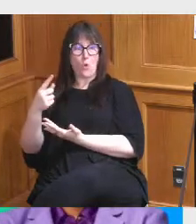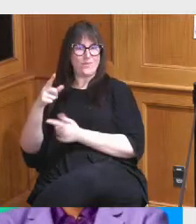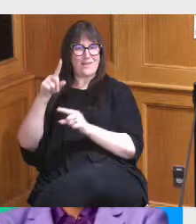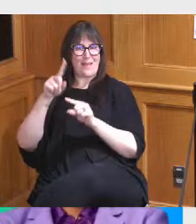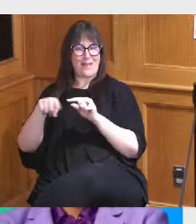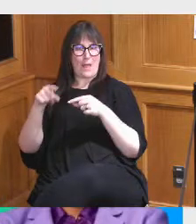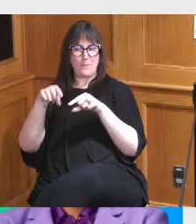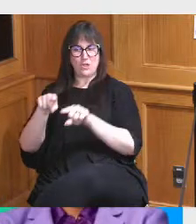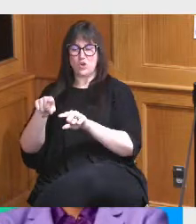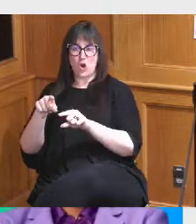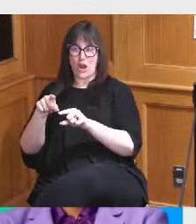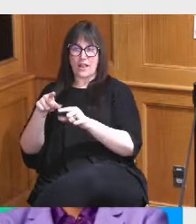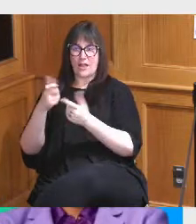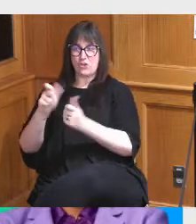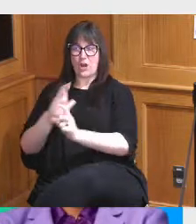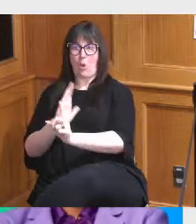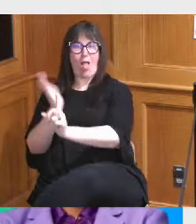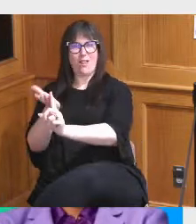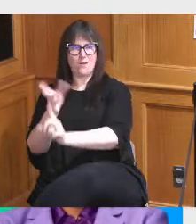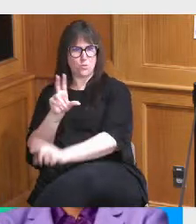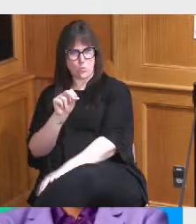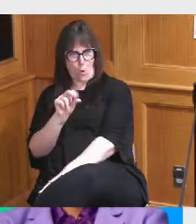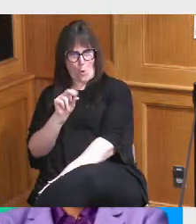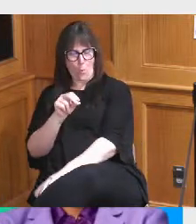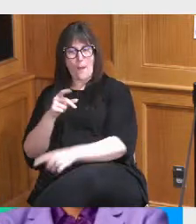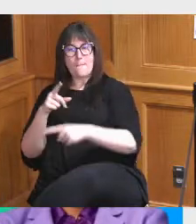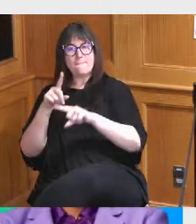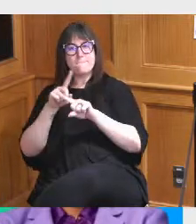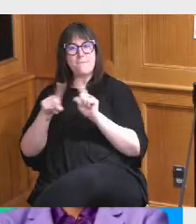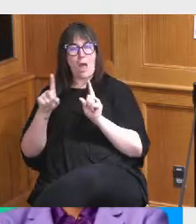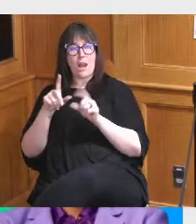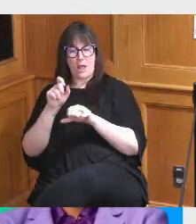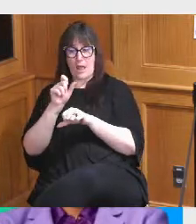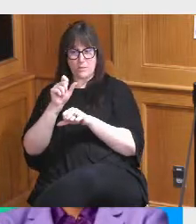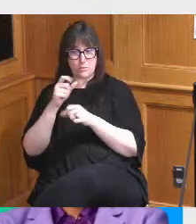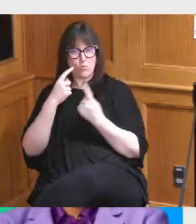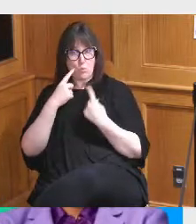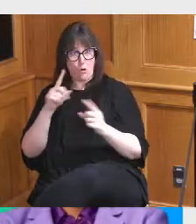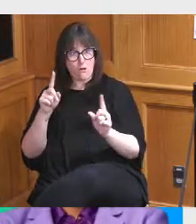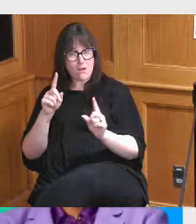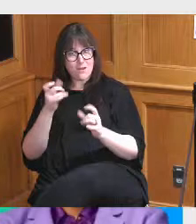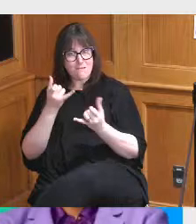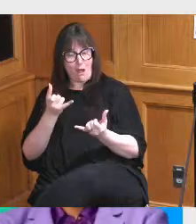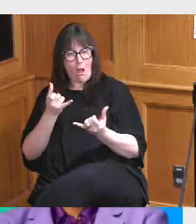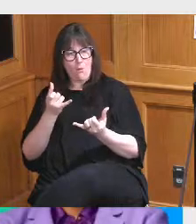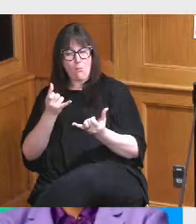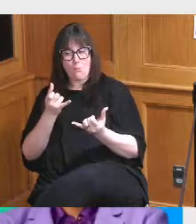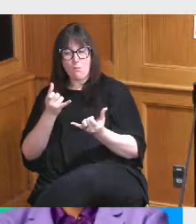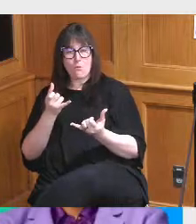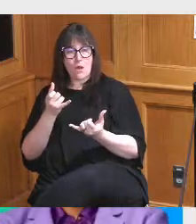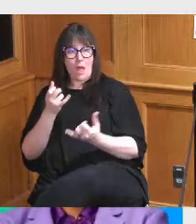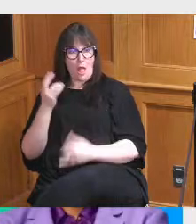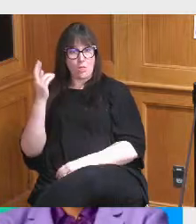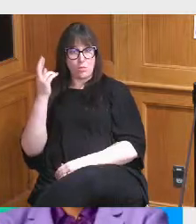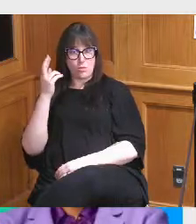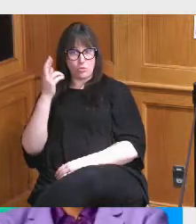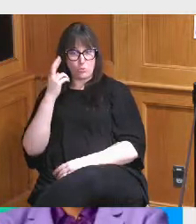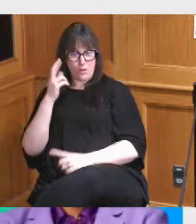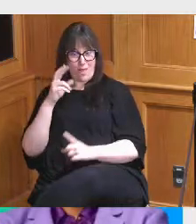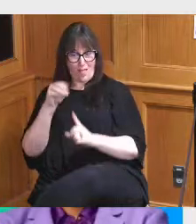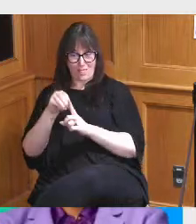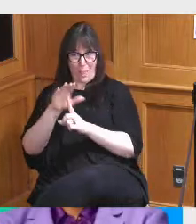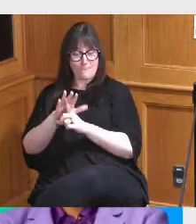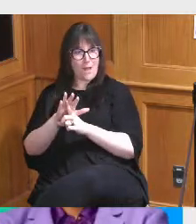during a solicitation of anything, but it's working very well. And the reality of it has real impact, as you see it